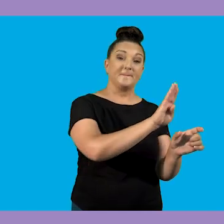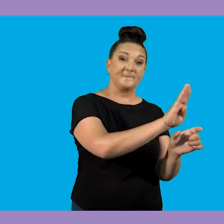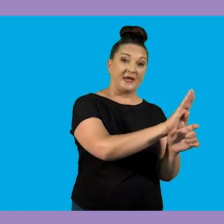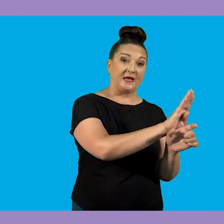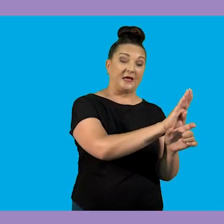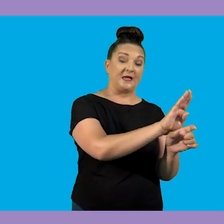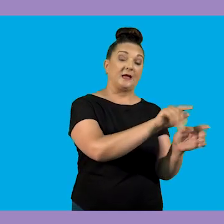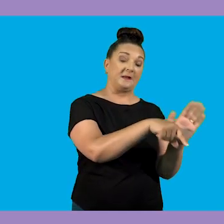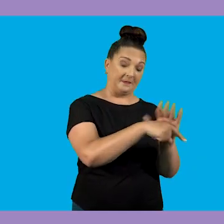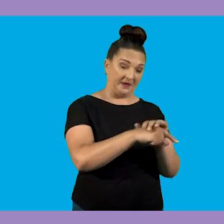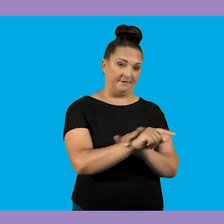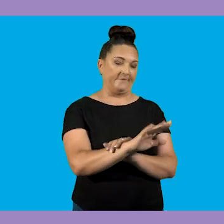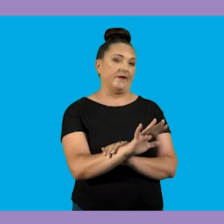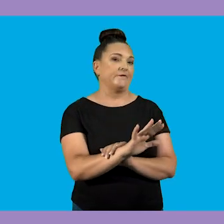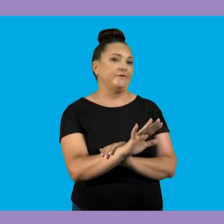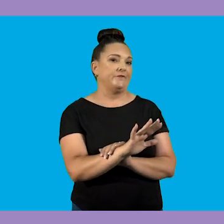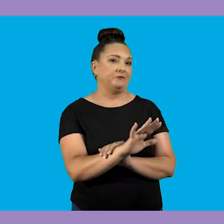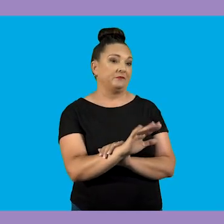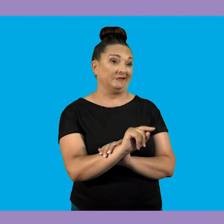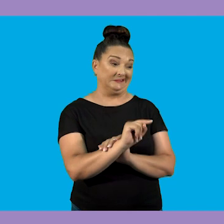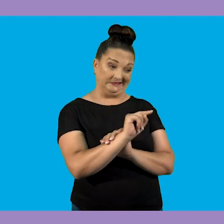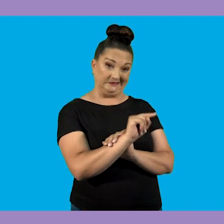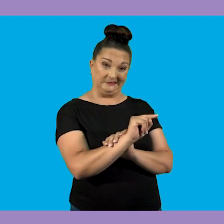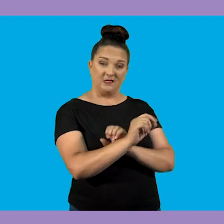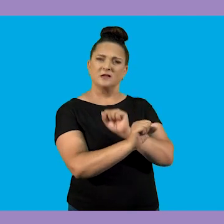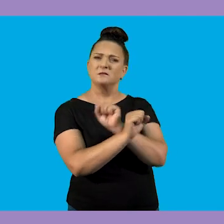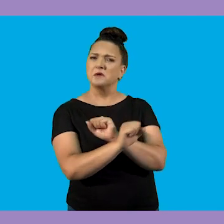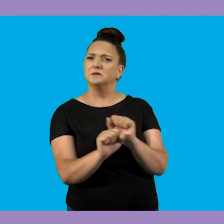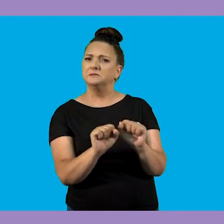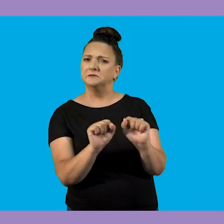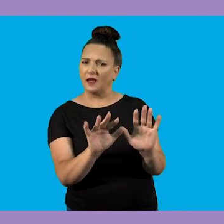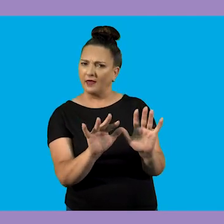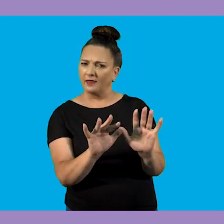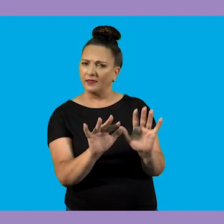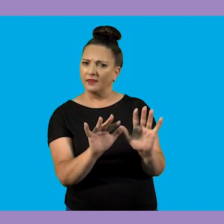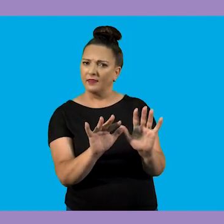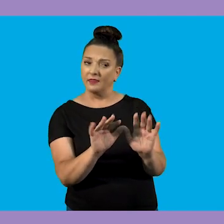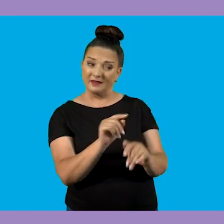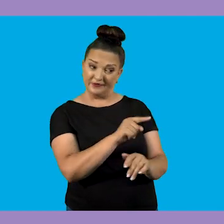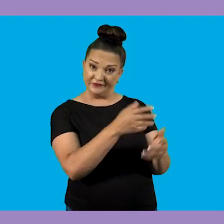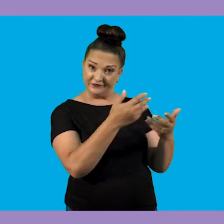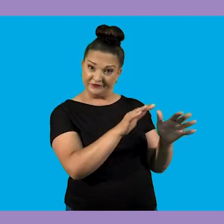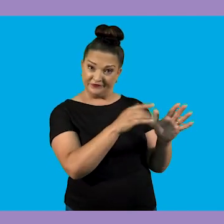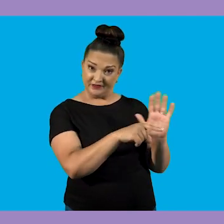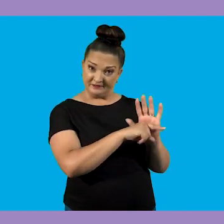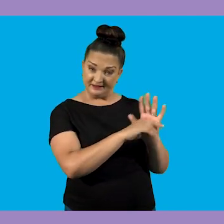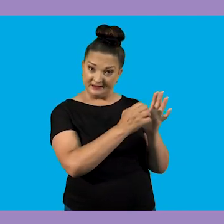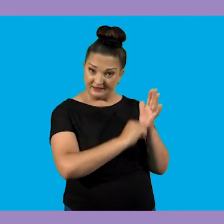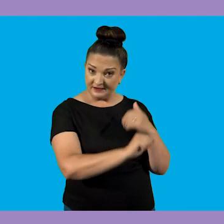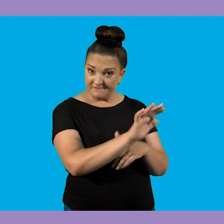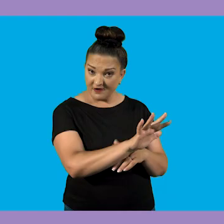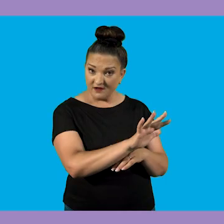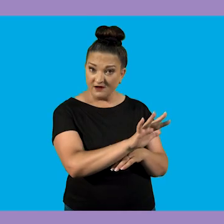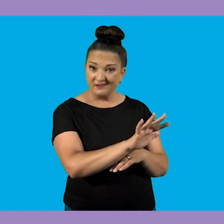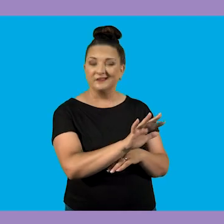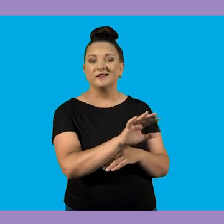we are going to subtract 5. Then we are going to multiply by 10. That means that after I've subtracted 5 from my